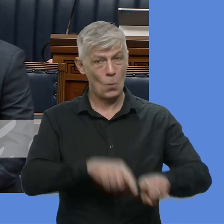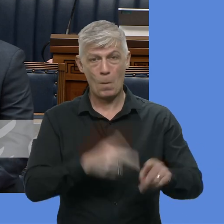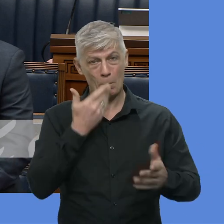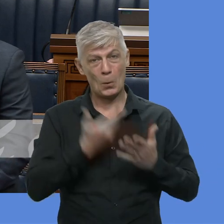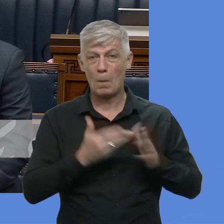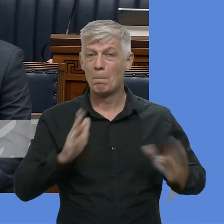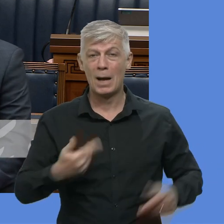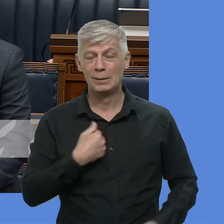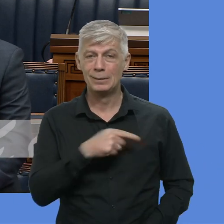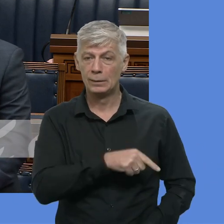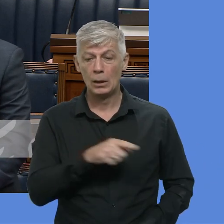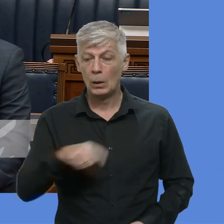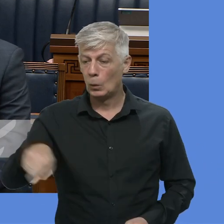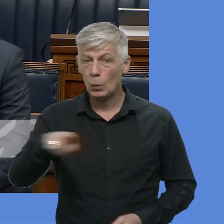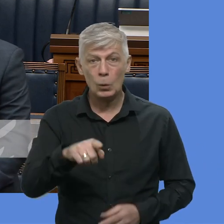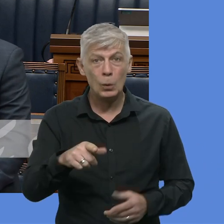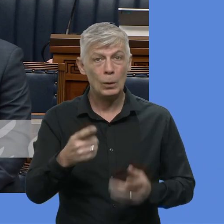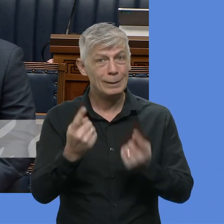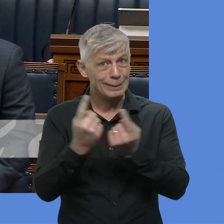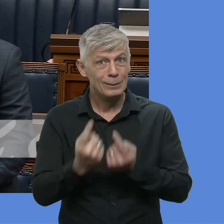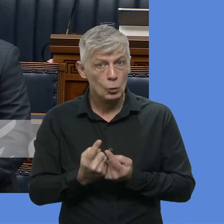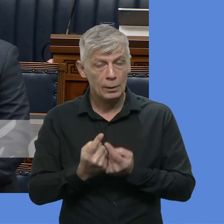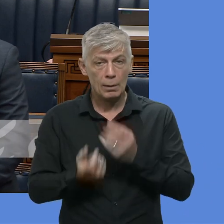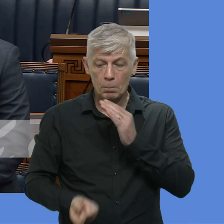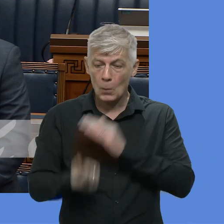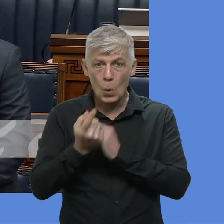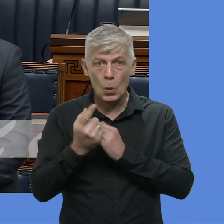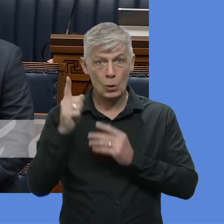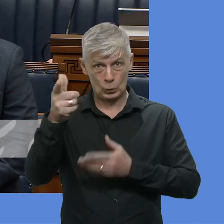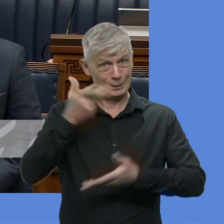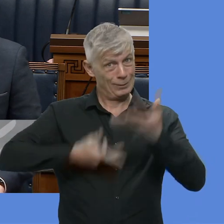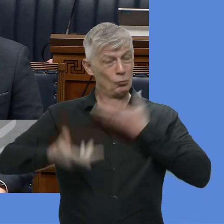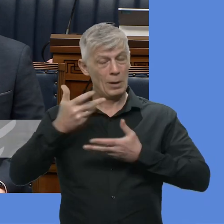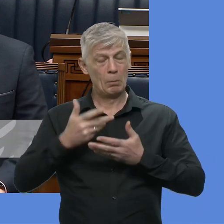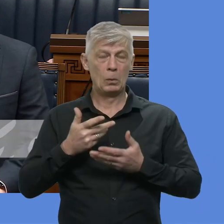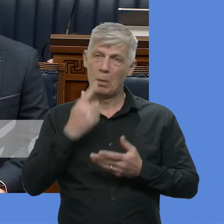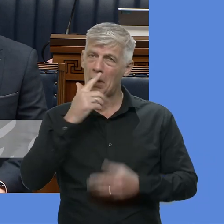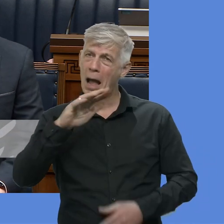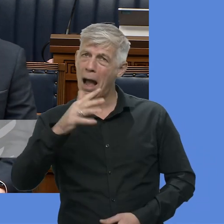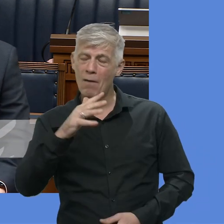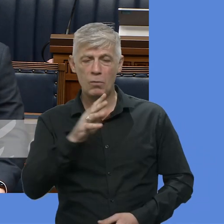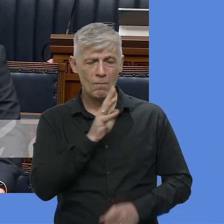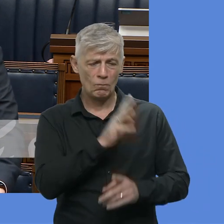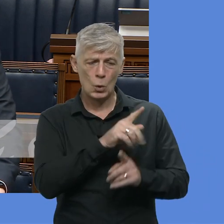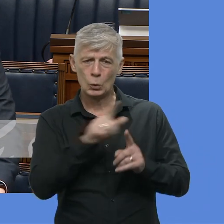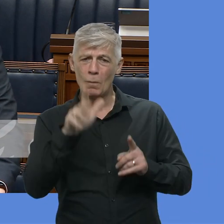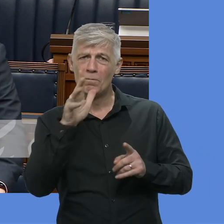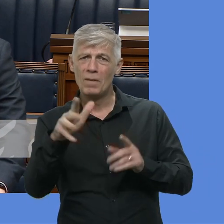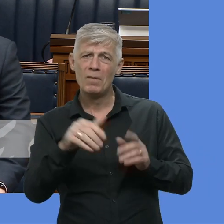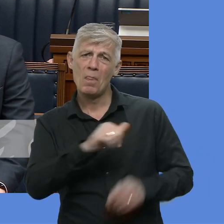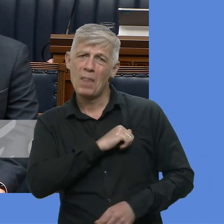sympathy with those who find themselves in the position that she has described. I think on average it costs between £40,000 and